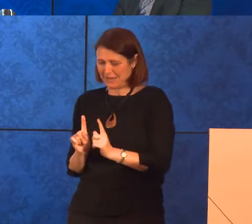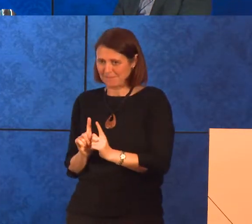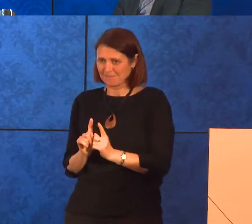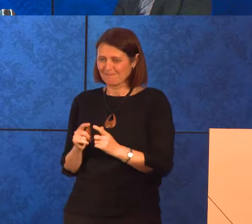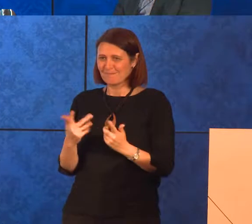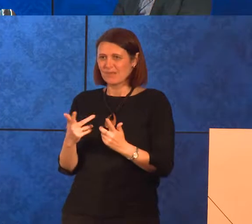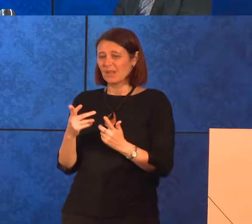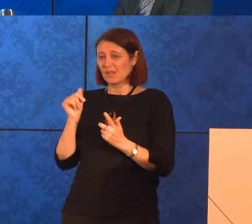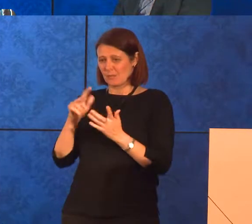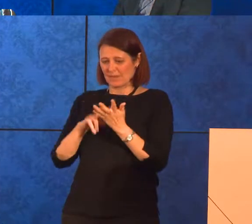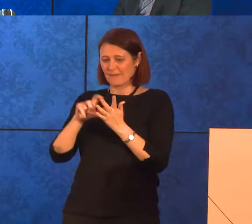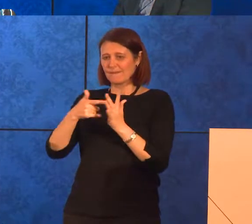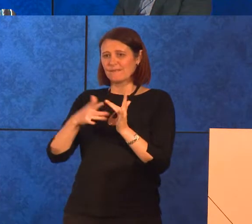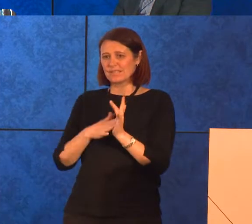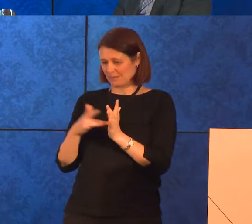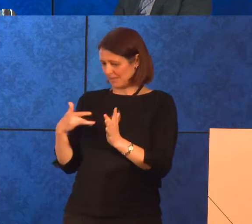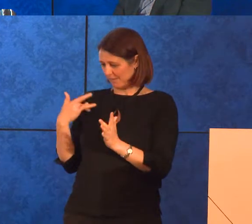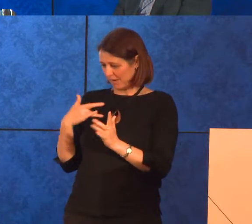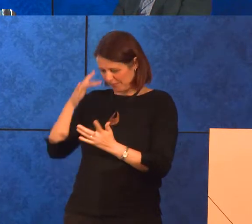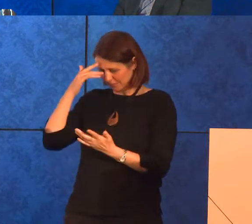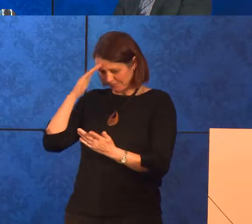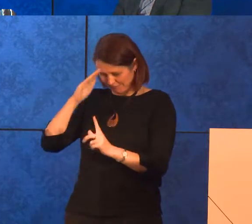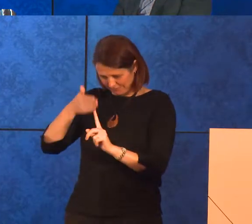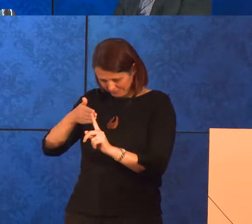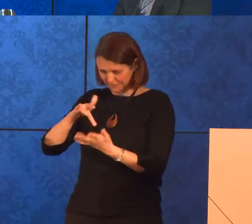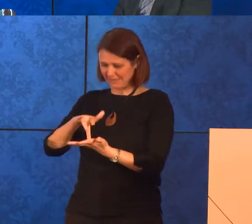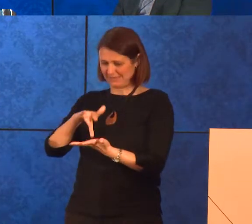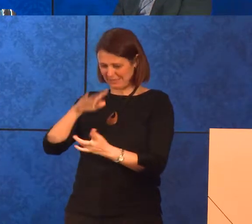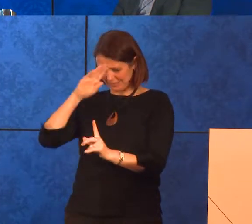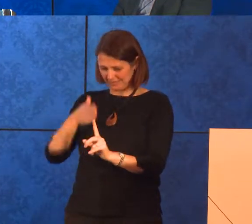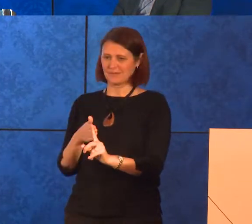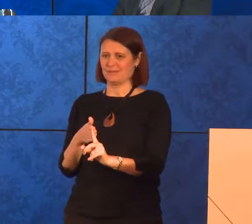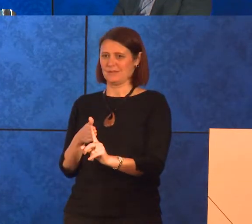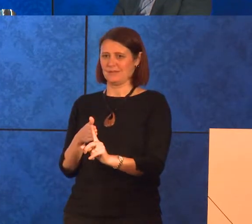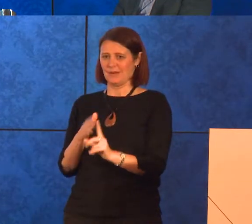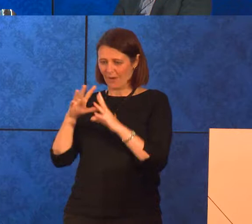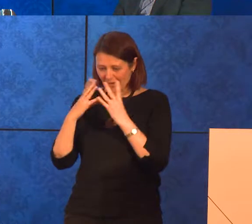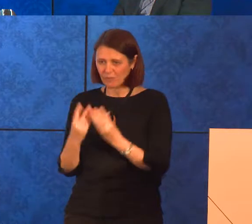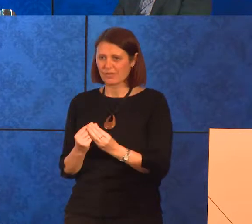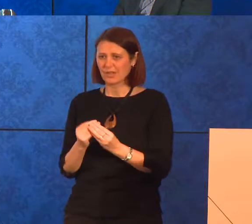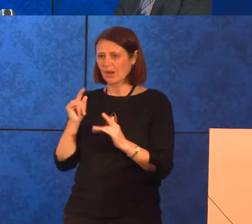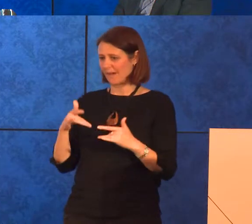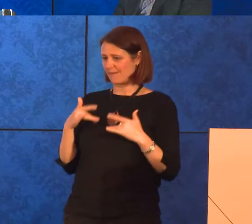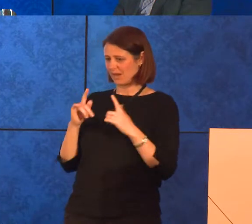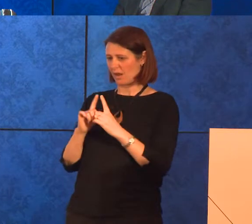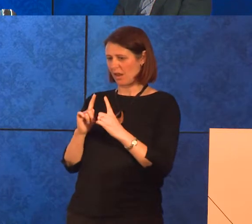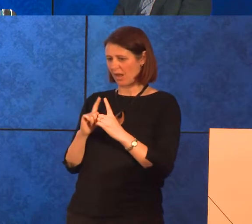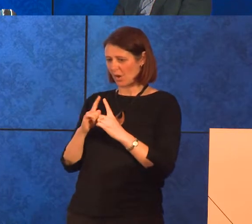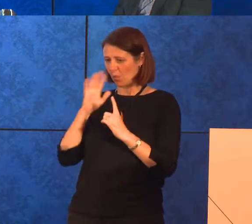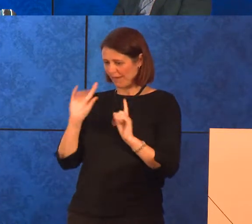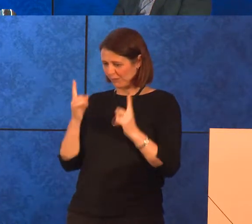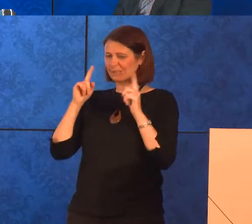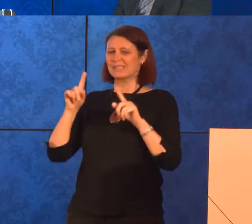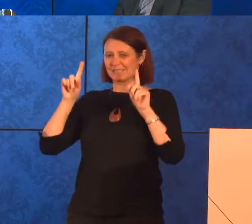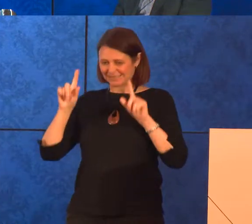be that the victim survivors were going to be at the centre. They were going to be at the centre of everything. And I feel like when it first kicked